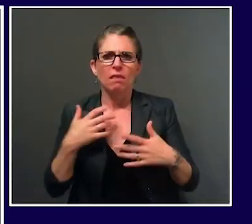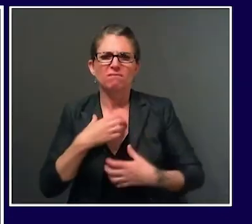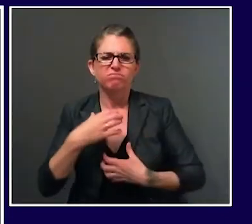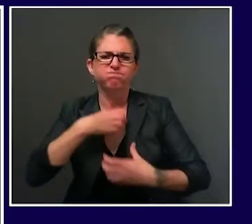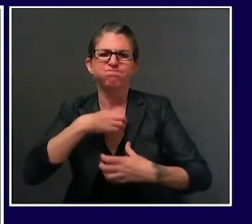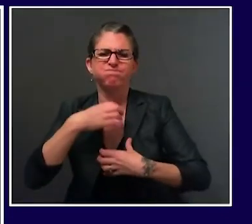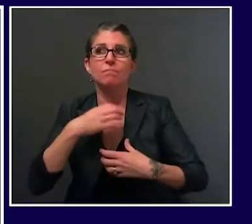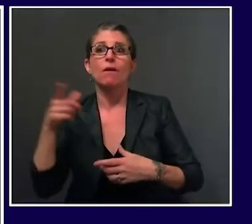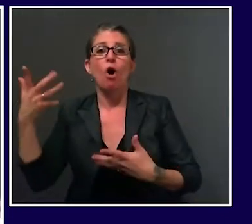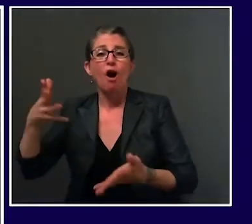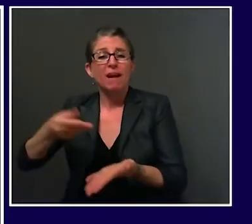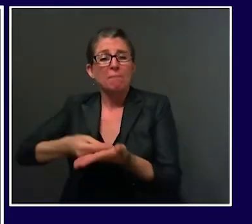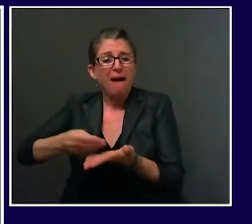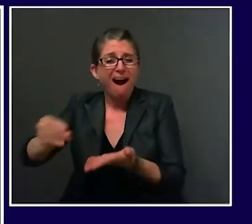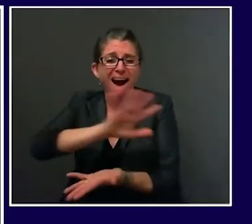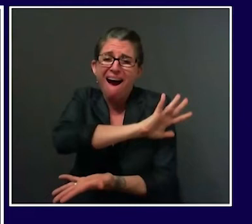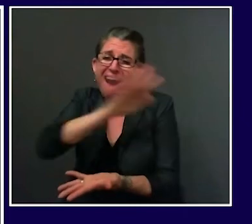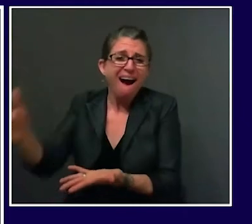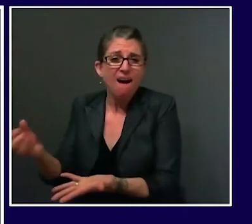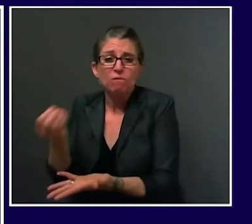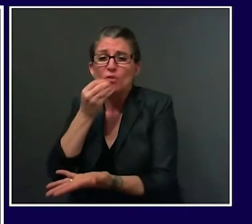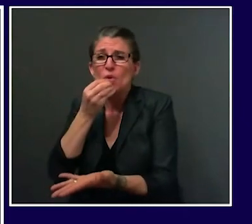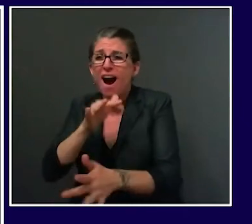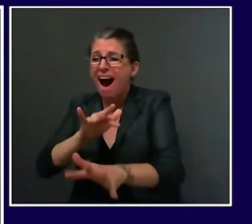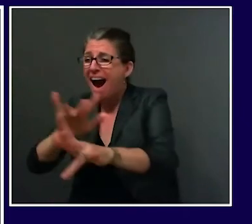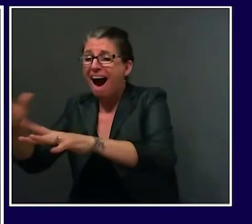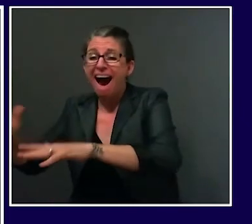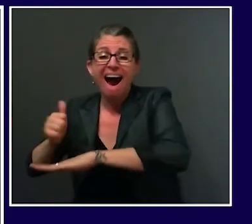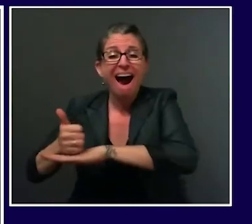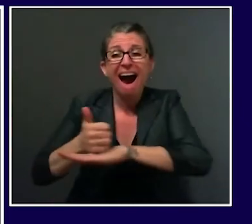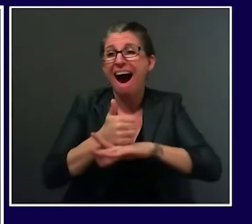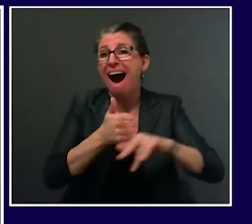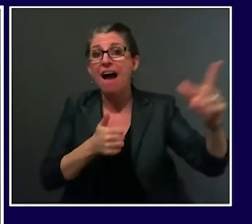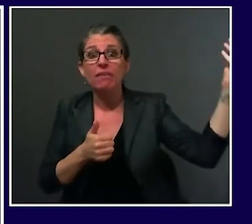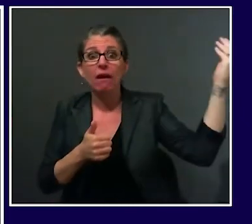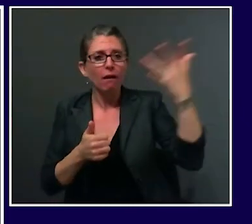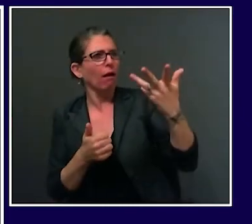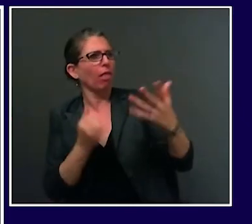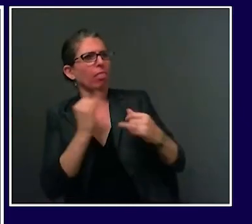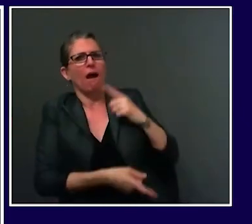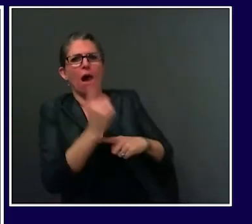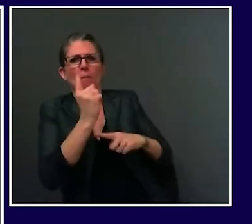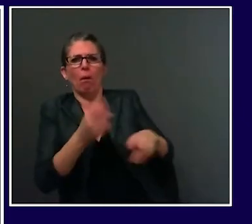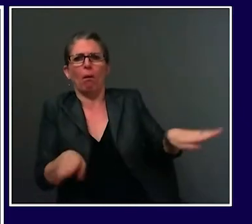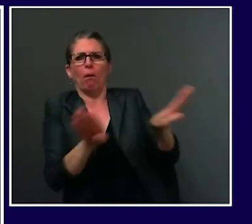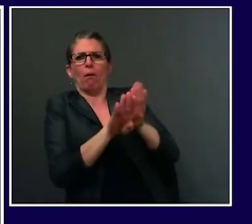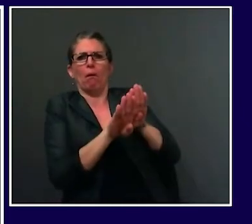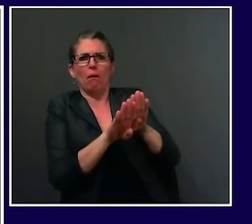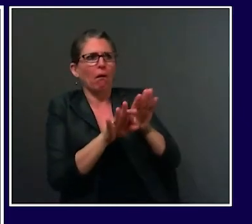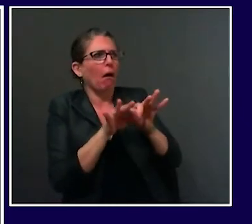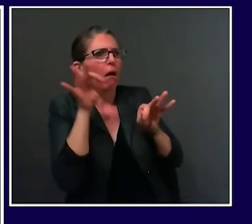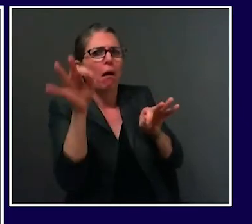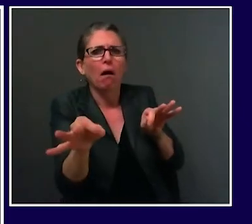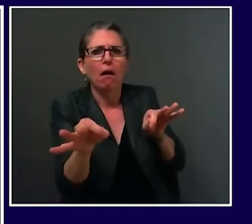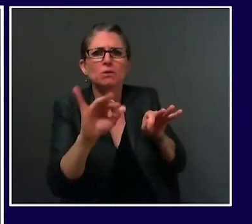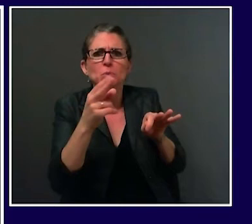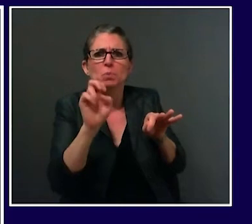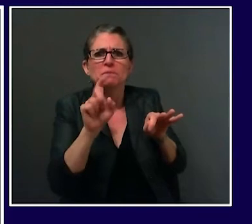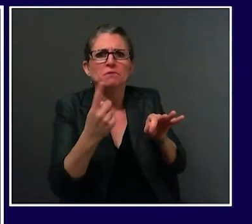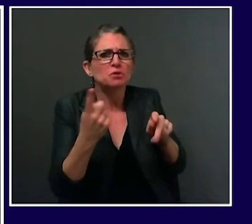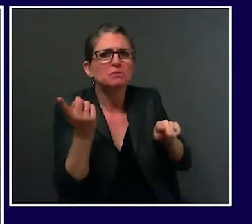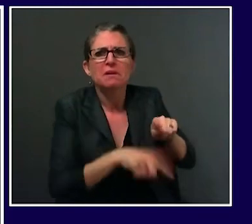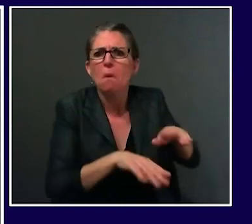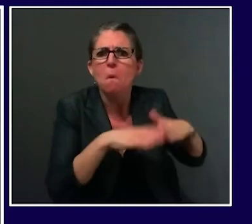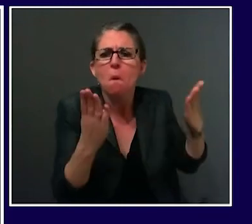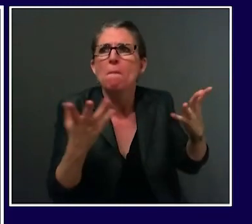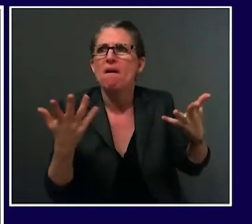this change. Can you give us an idea? Are we talking weeks or months of a continued delay for